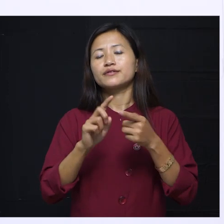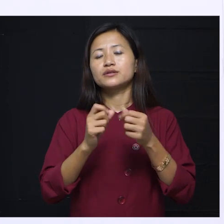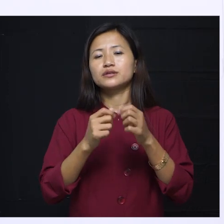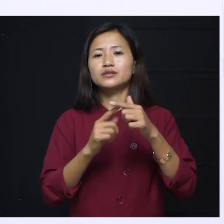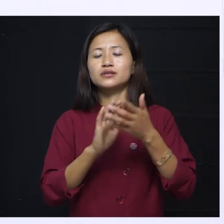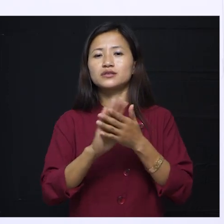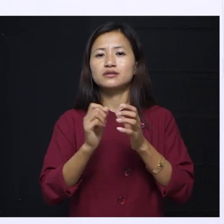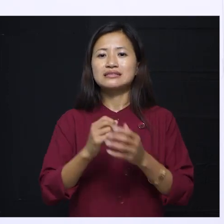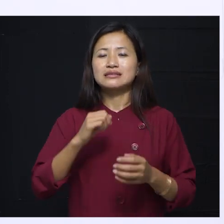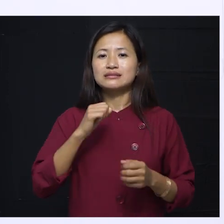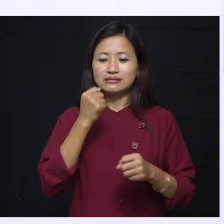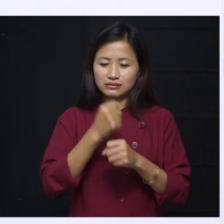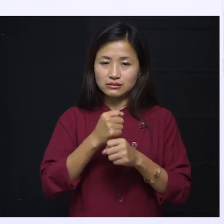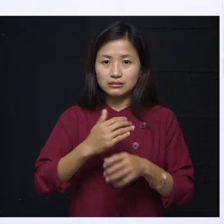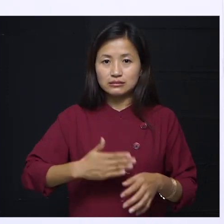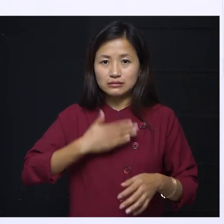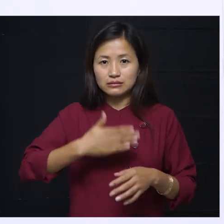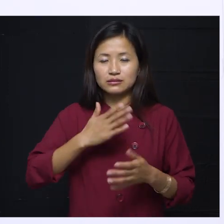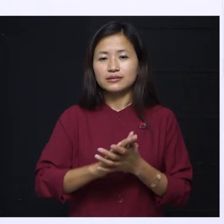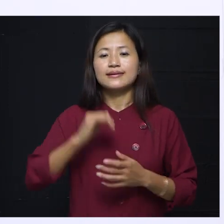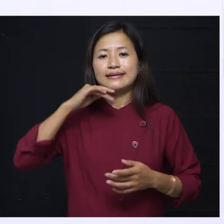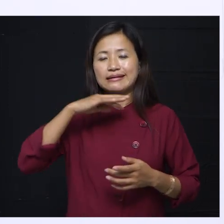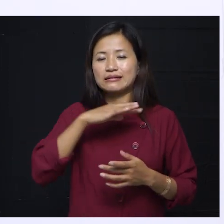is green in color. And